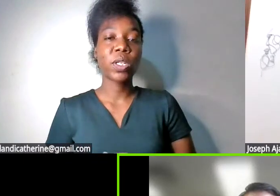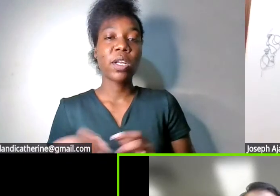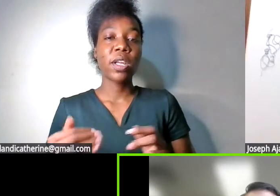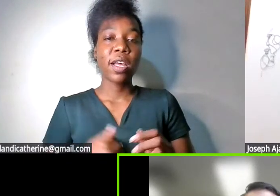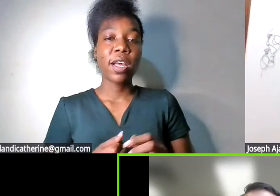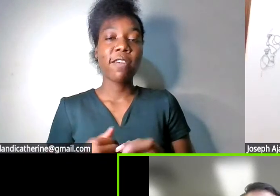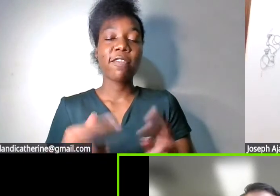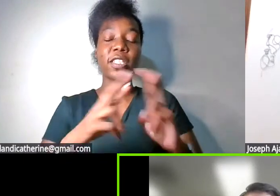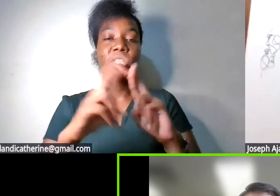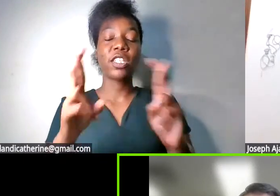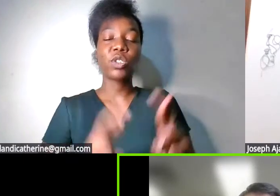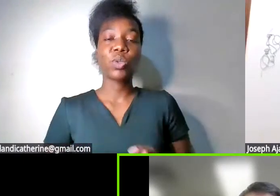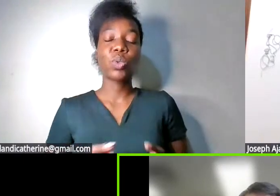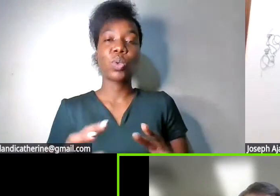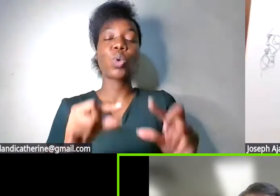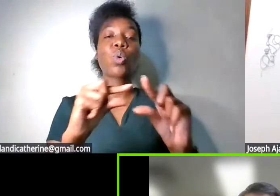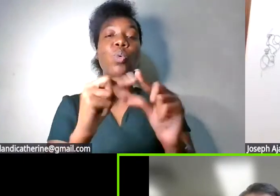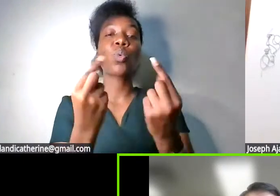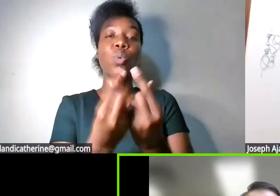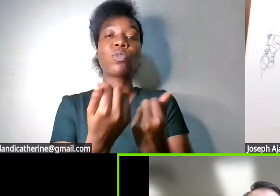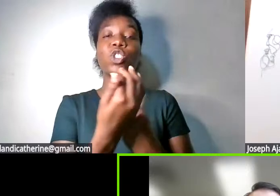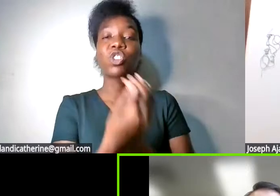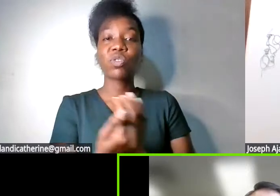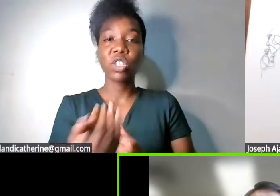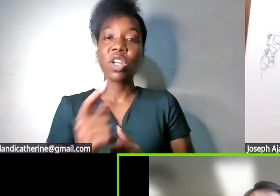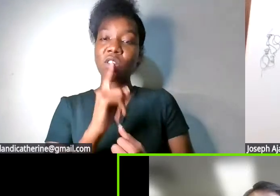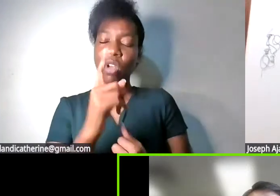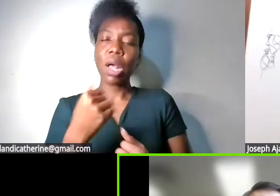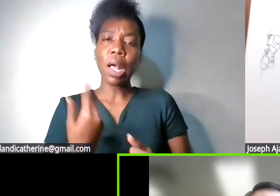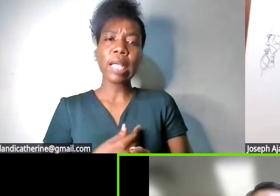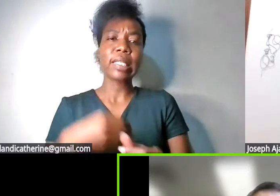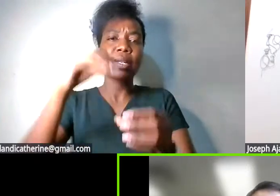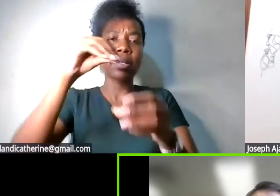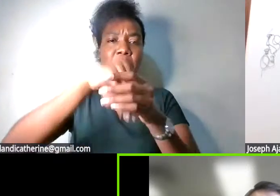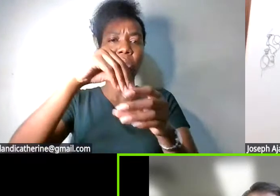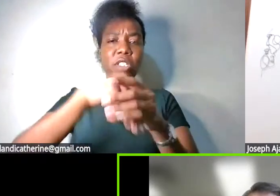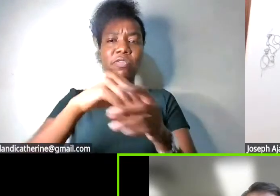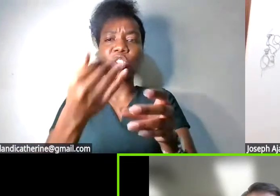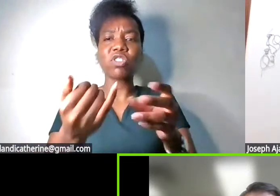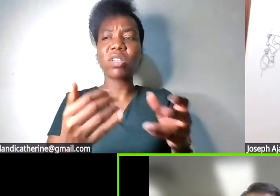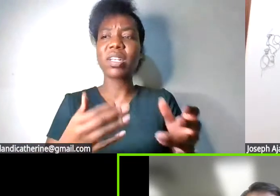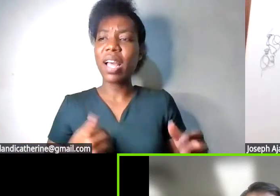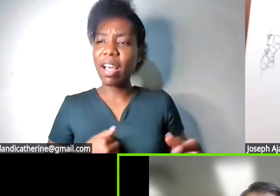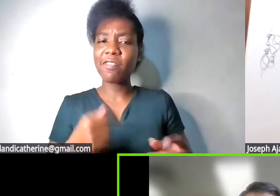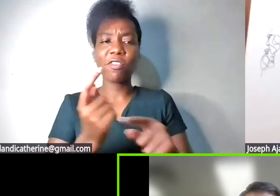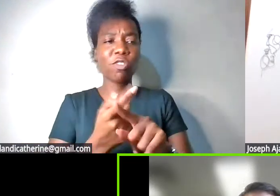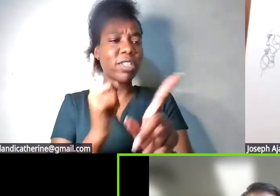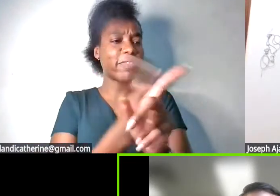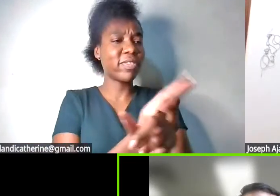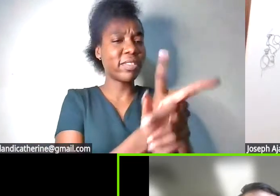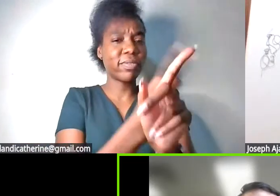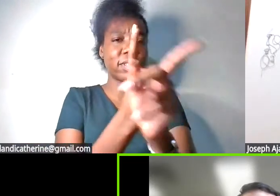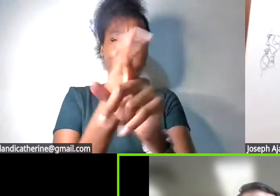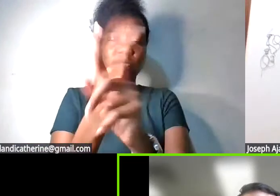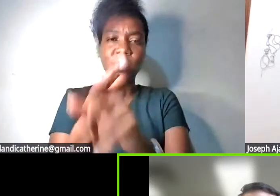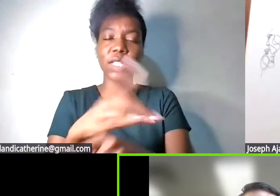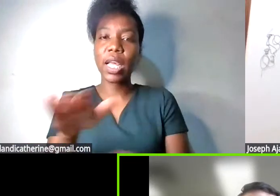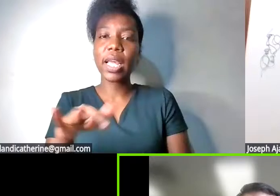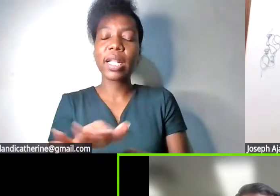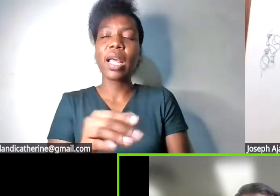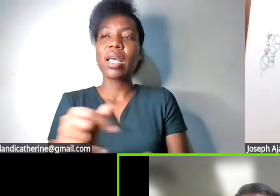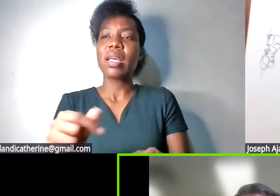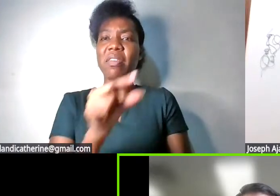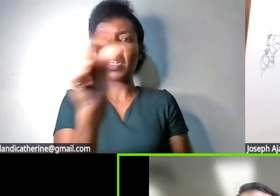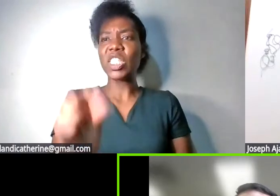population. So we are truly, truly diverse. So when we recruit students, we're not just concentrating on one region of the world. We're really trying to get them